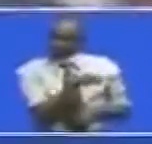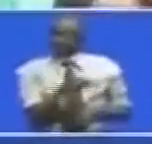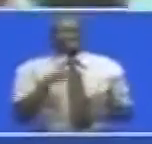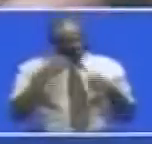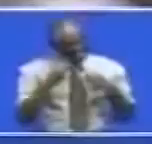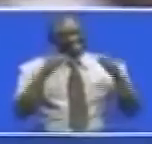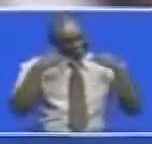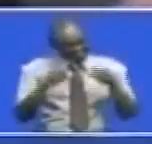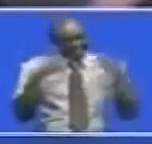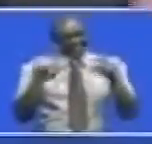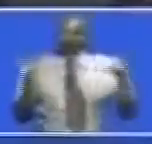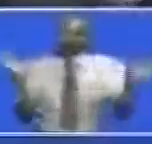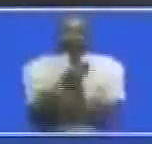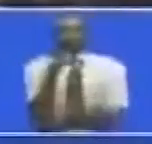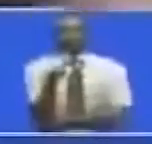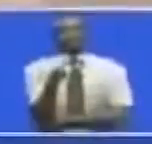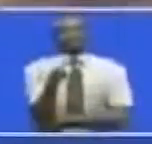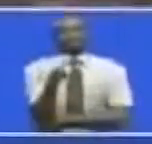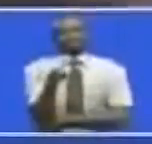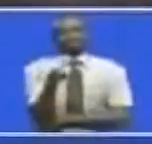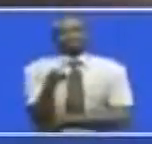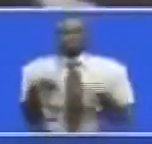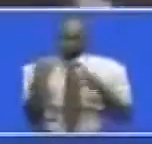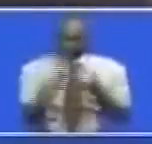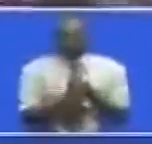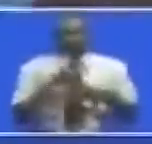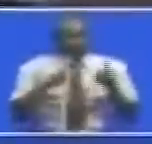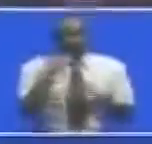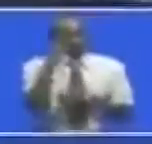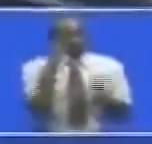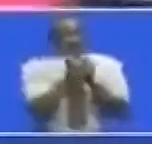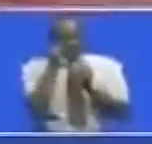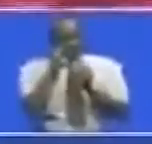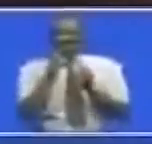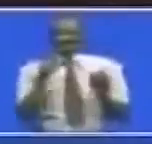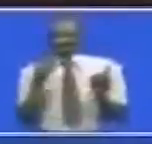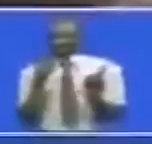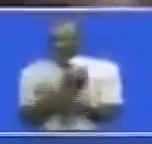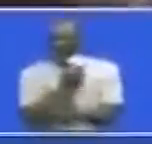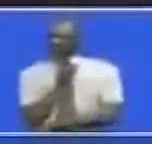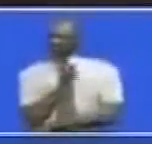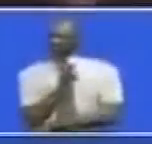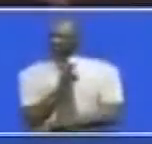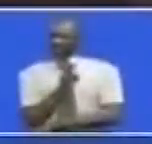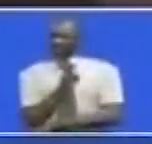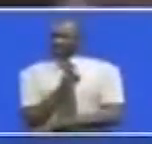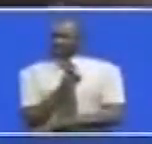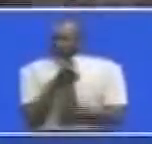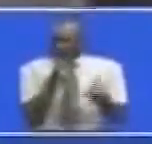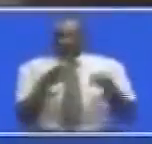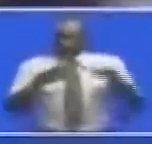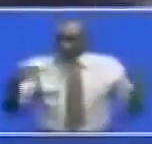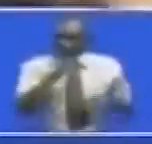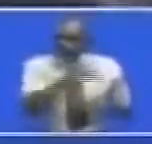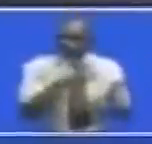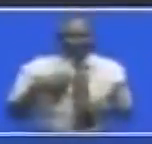chase shadows ever since. But in 2015, things seem different, or are they? The opposition appears